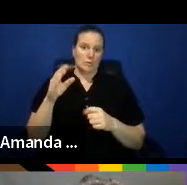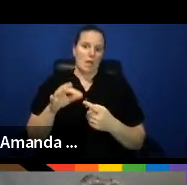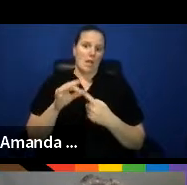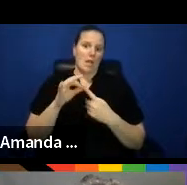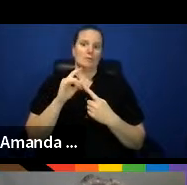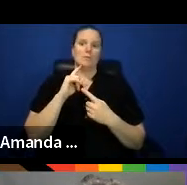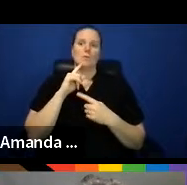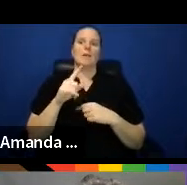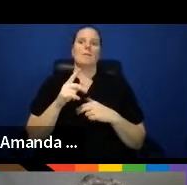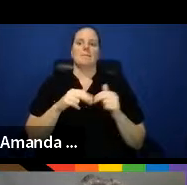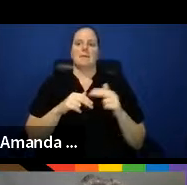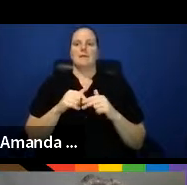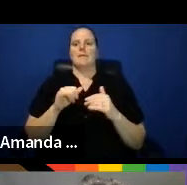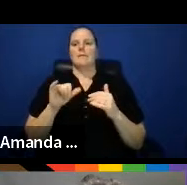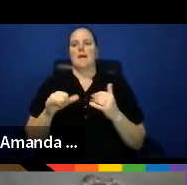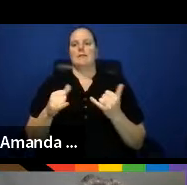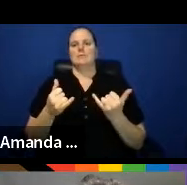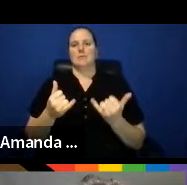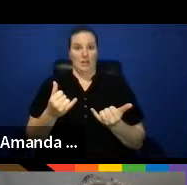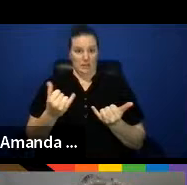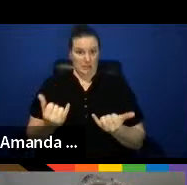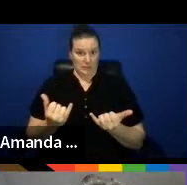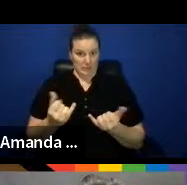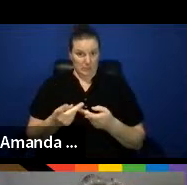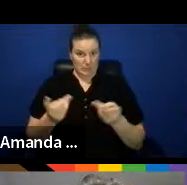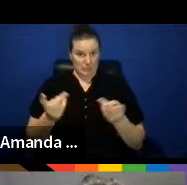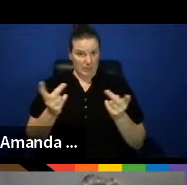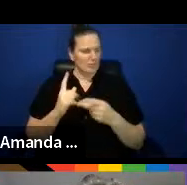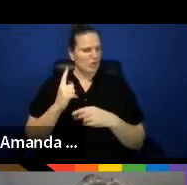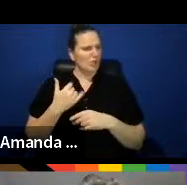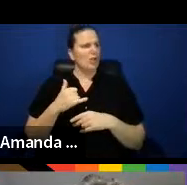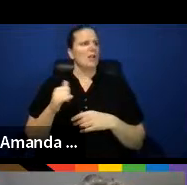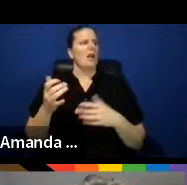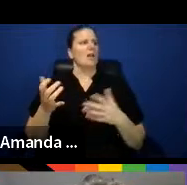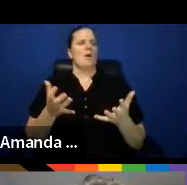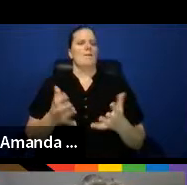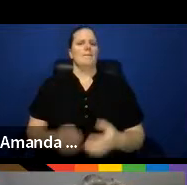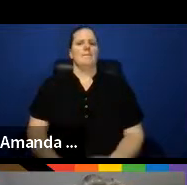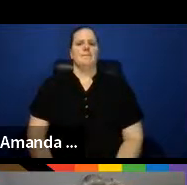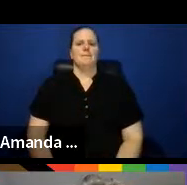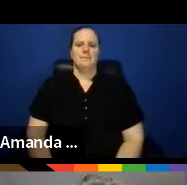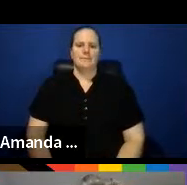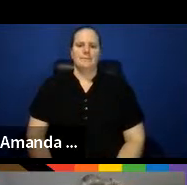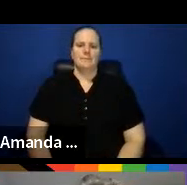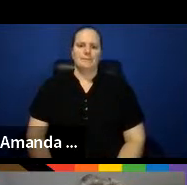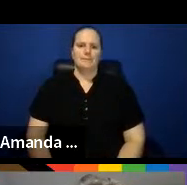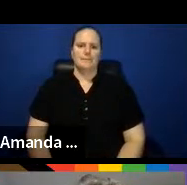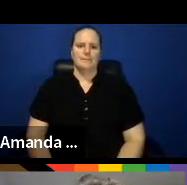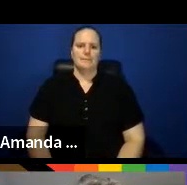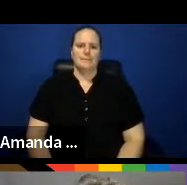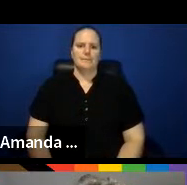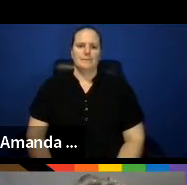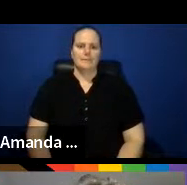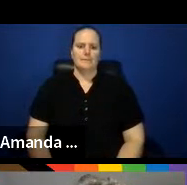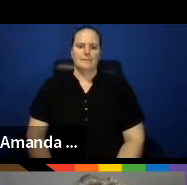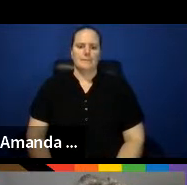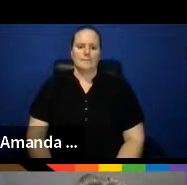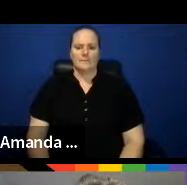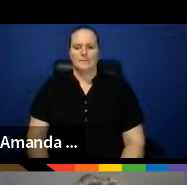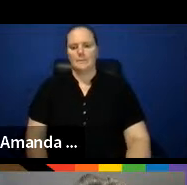really build out that bridge today. Is this the place to do that? What does that maybe look like, Ryan? So we are focused obviously on the transit